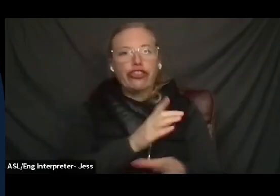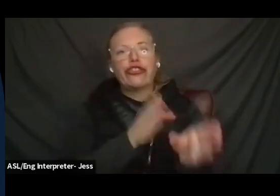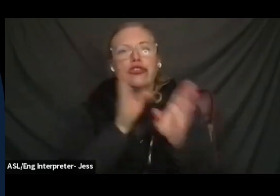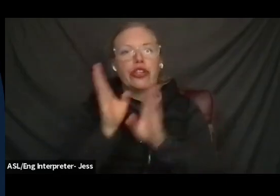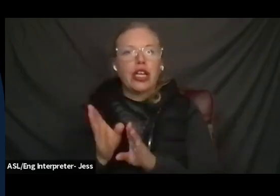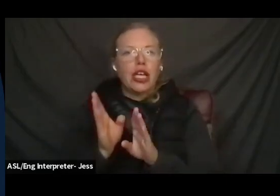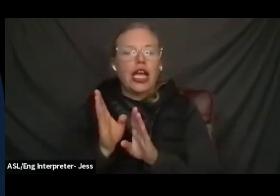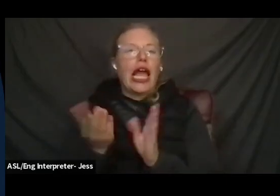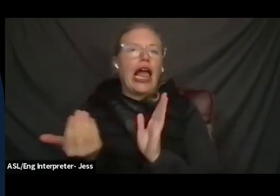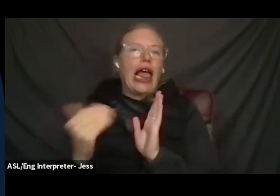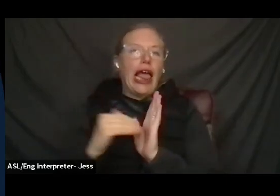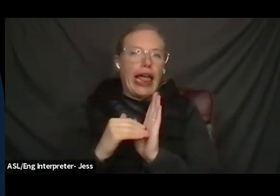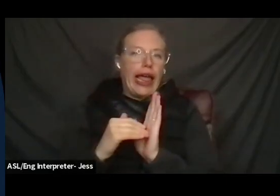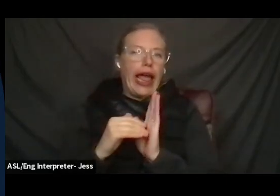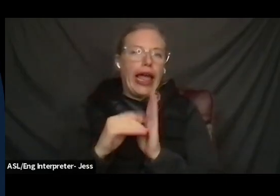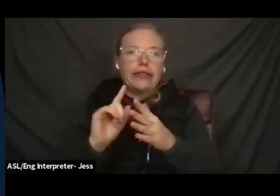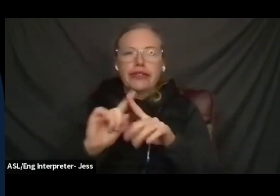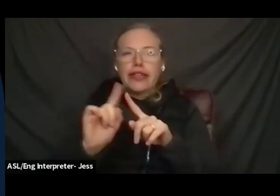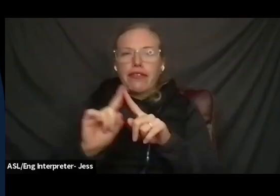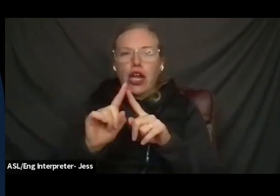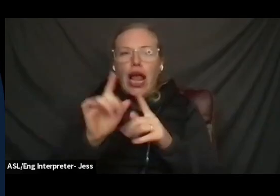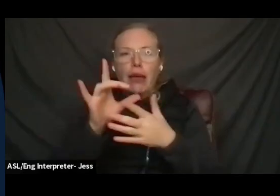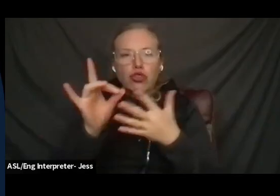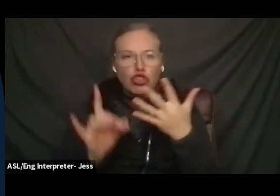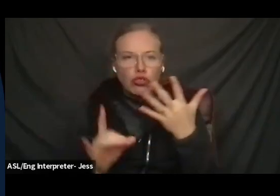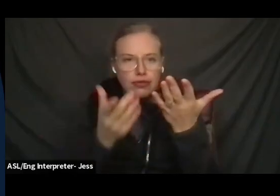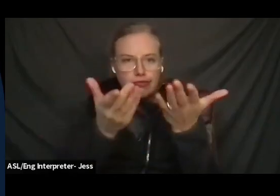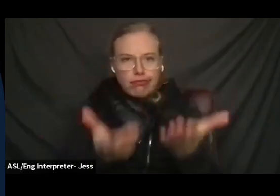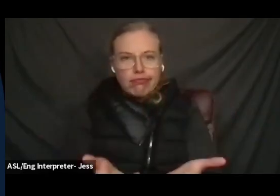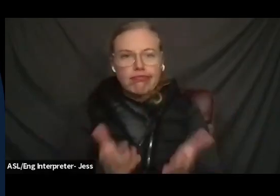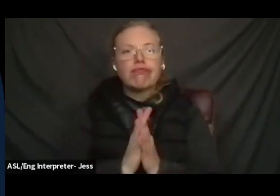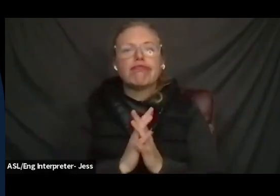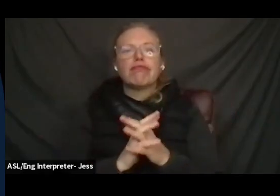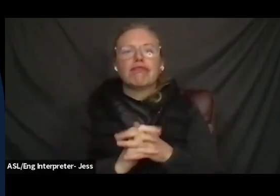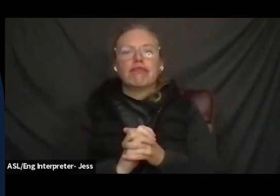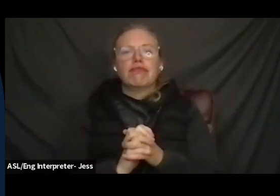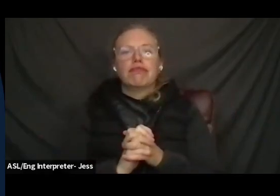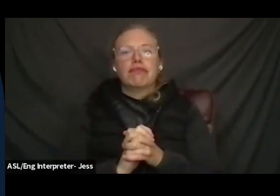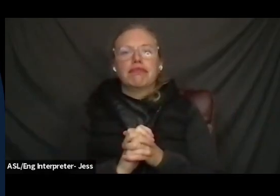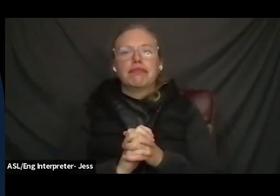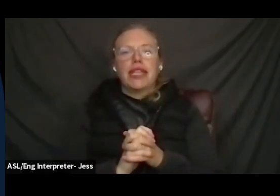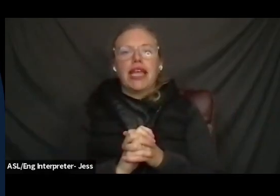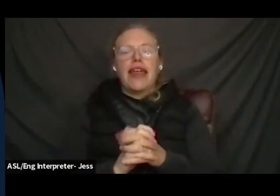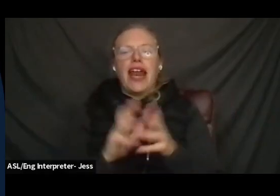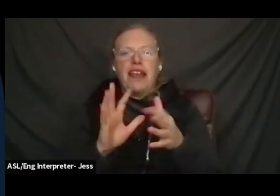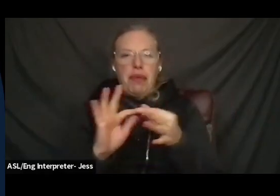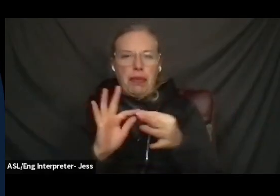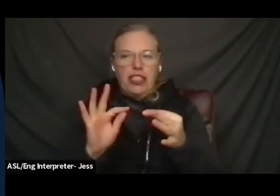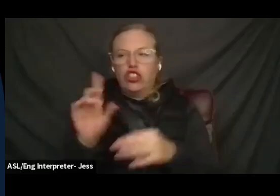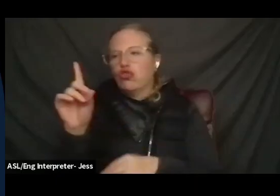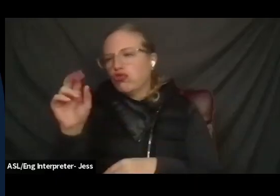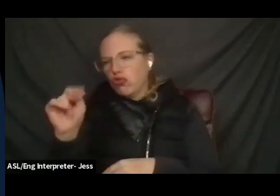Just again, a number of other options that have been mentioned. Don